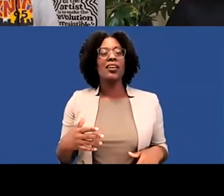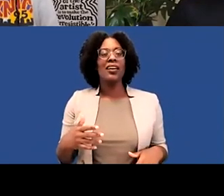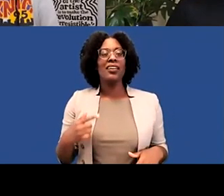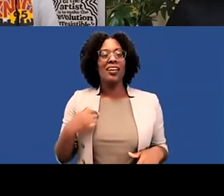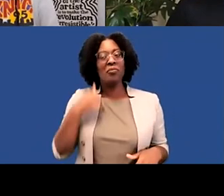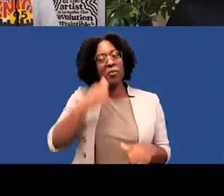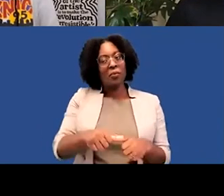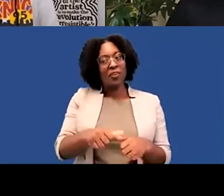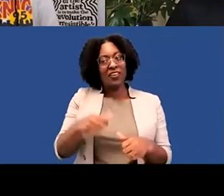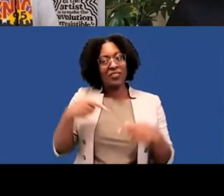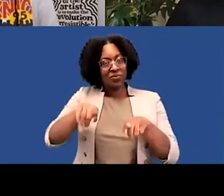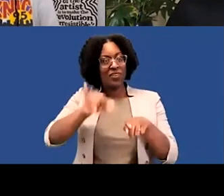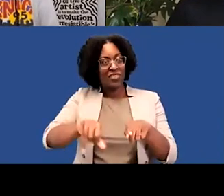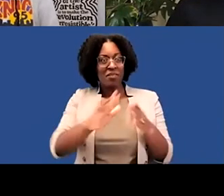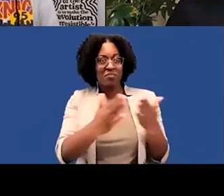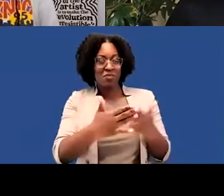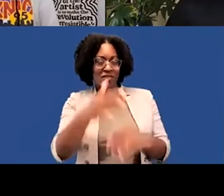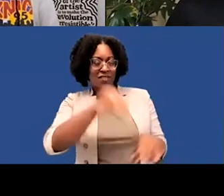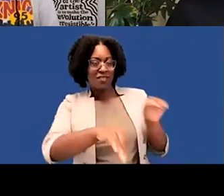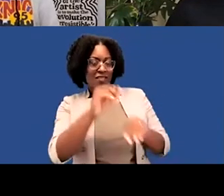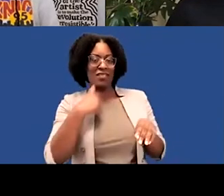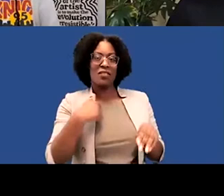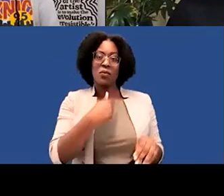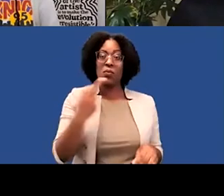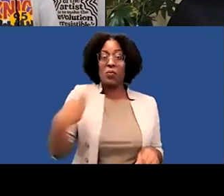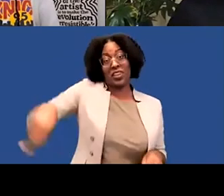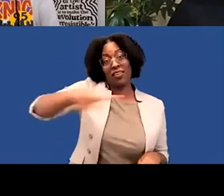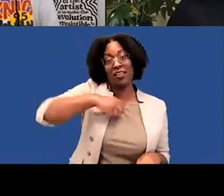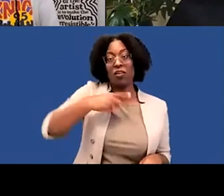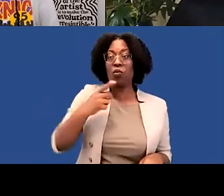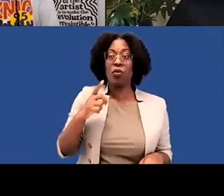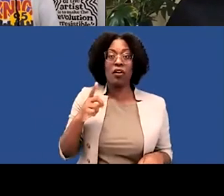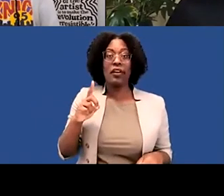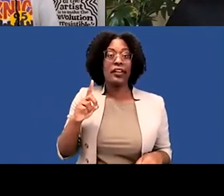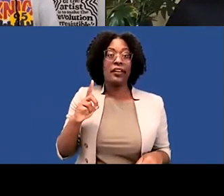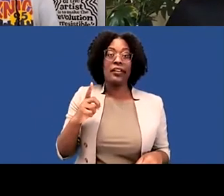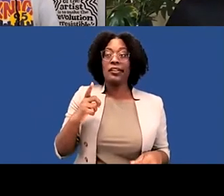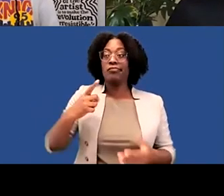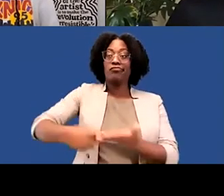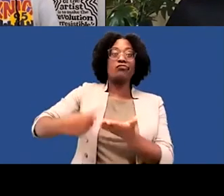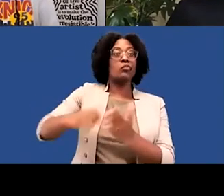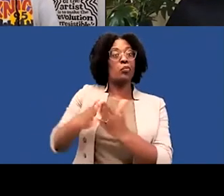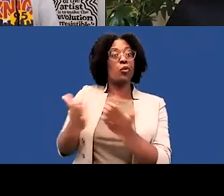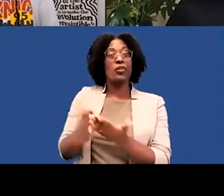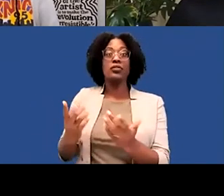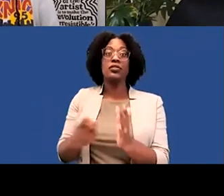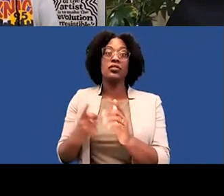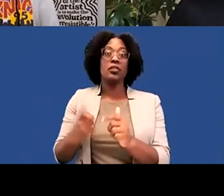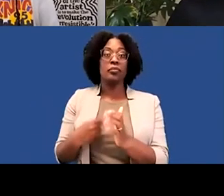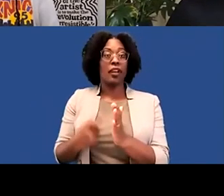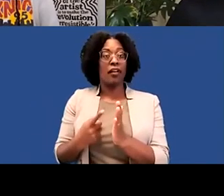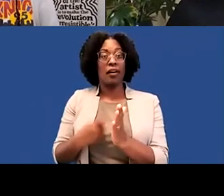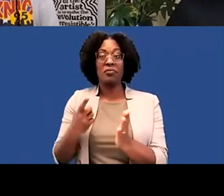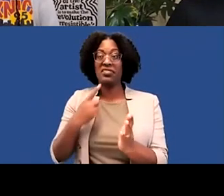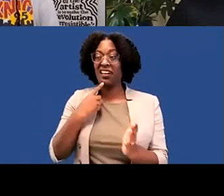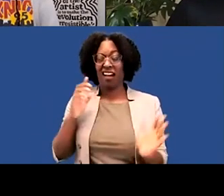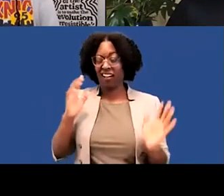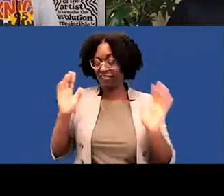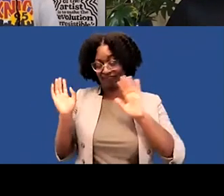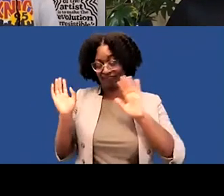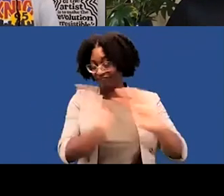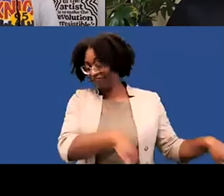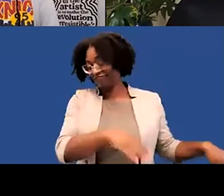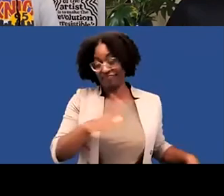And sometimes it's not. Sometimes we would order food and sit on my stoop and drink wine and not work, which always cracks me up to say, because